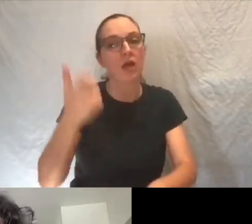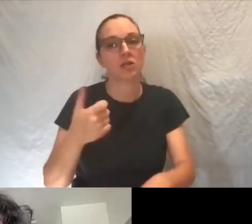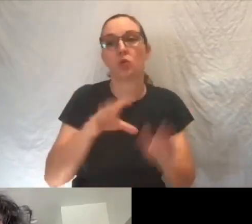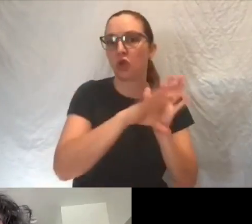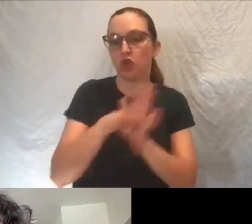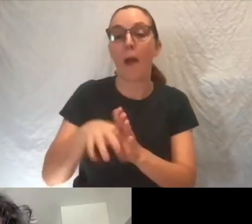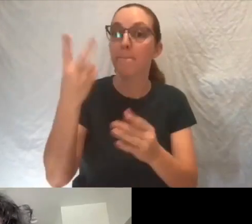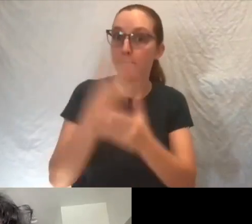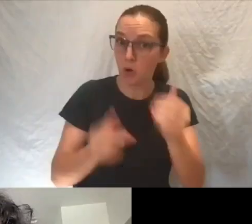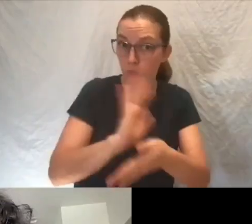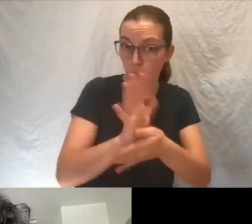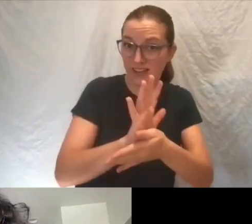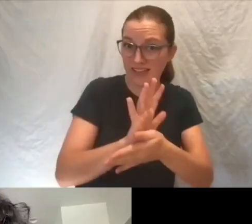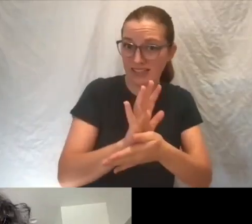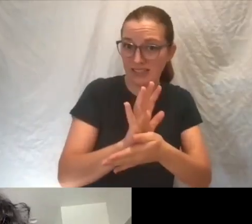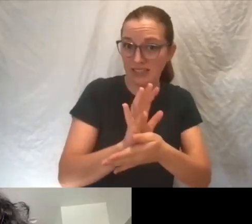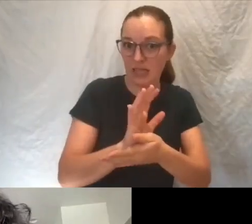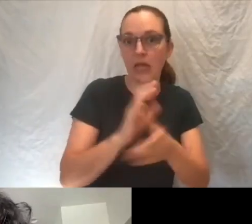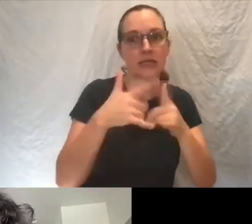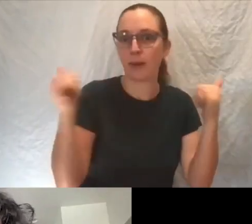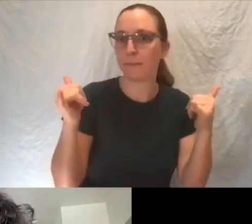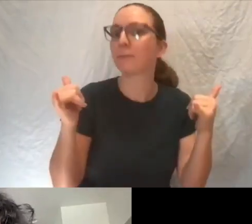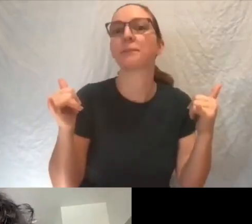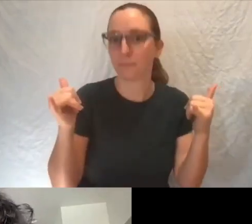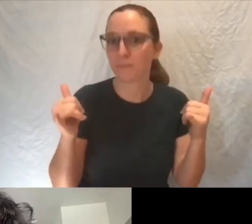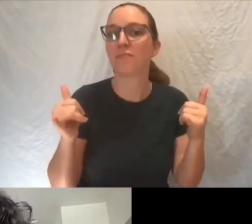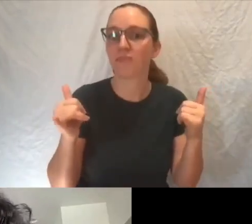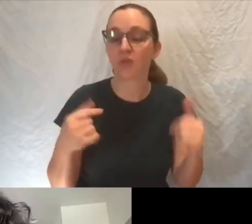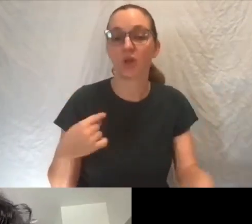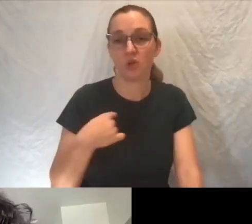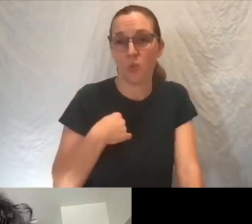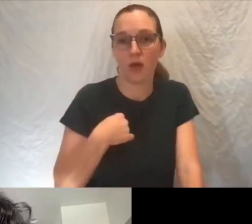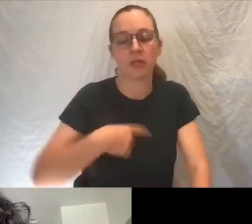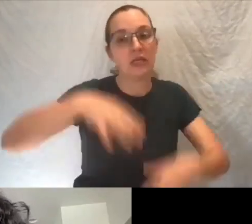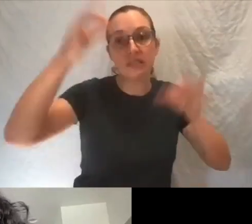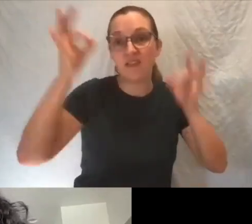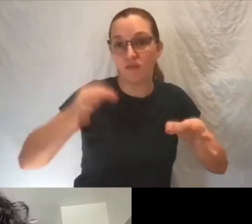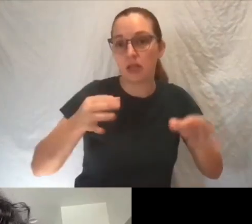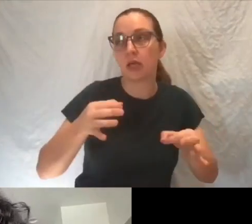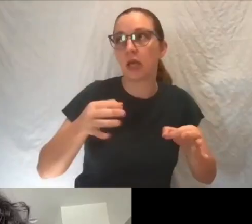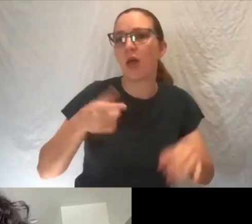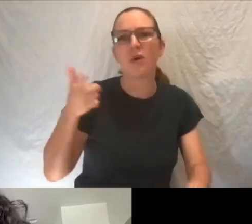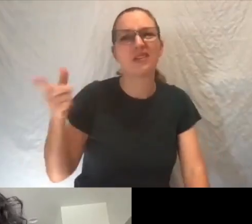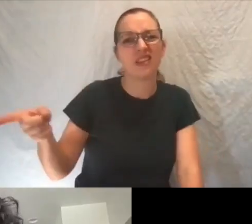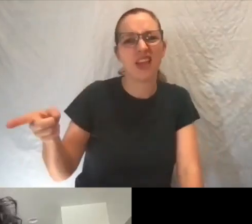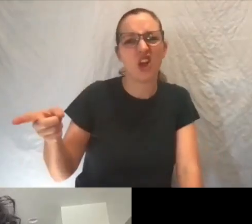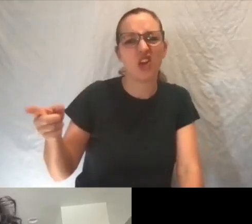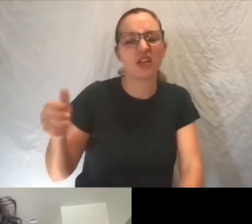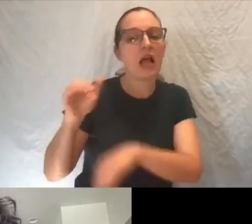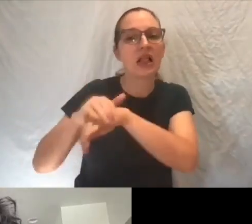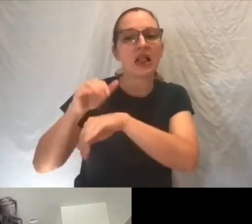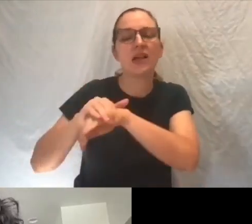both films at one time. So I was definitely over there quite a while. I went